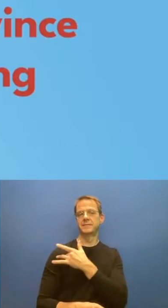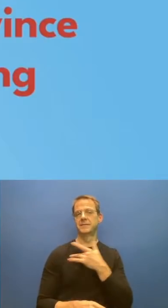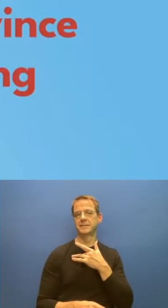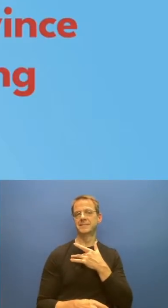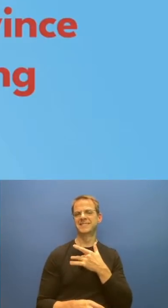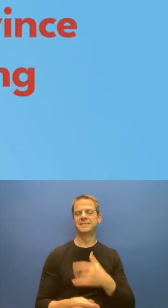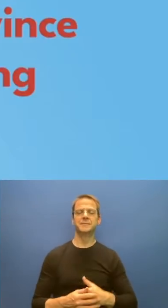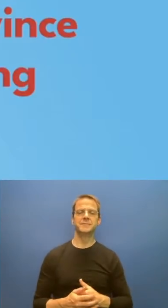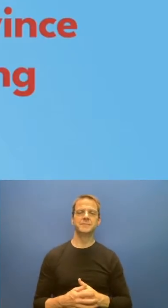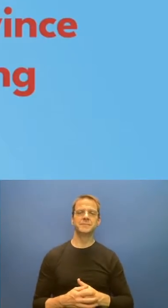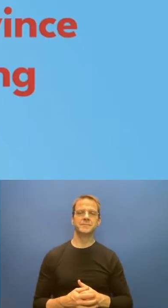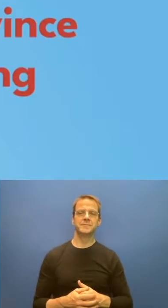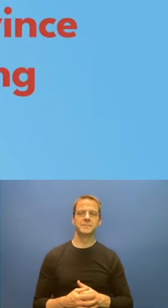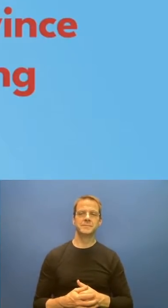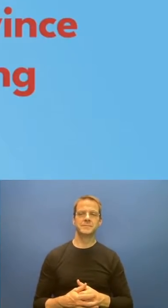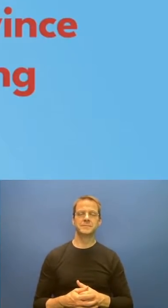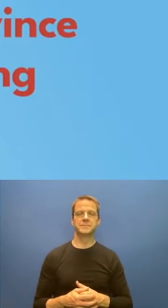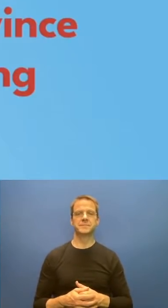province.